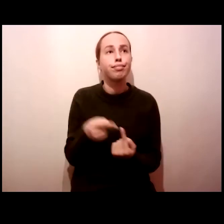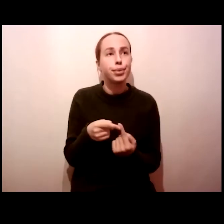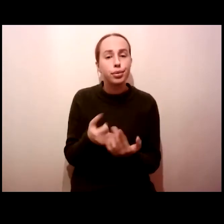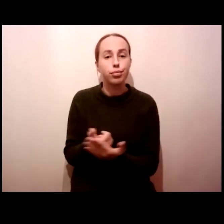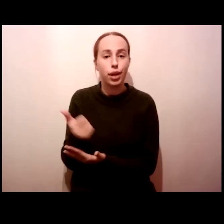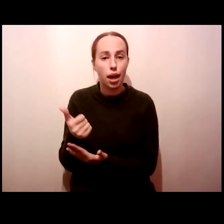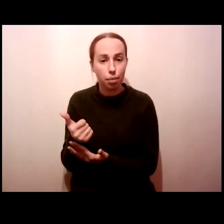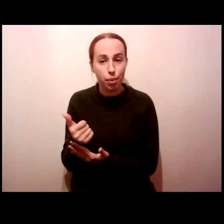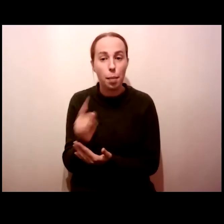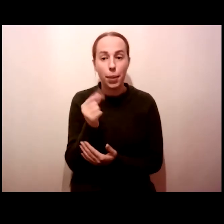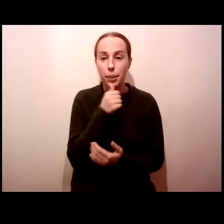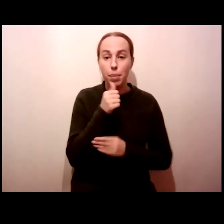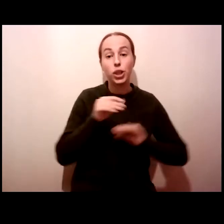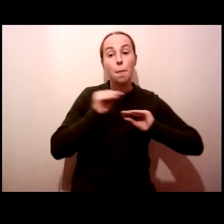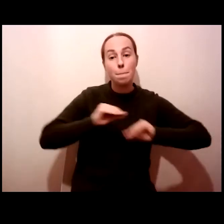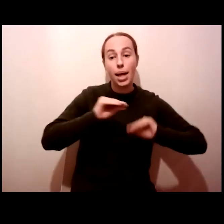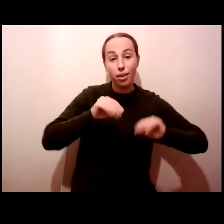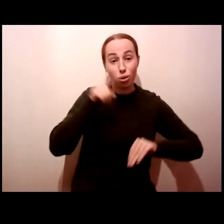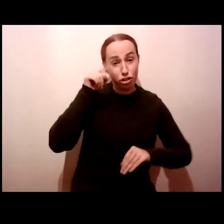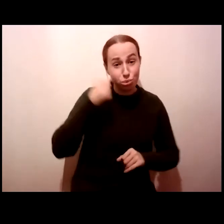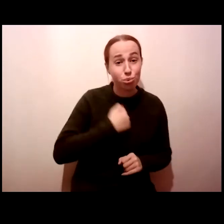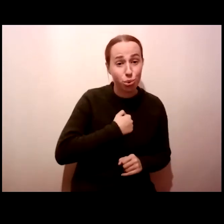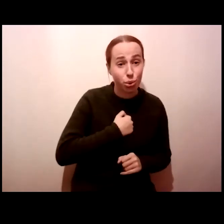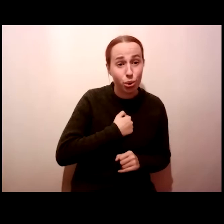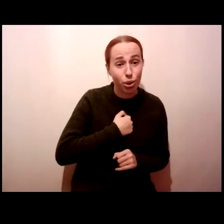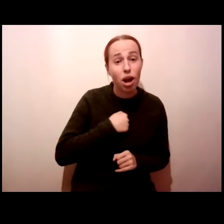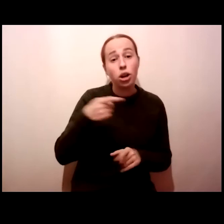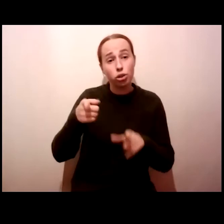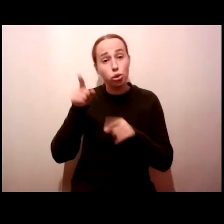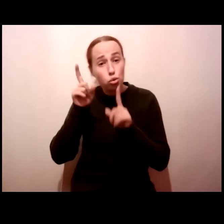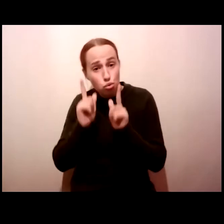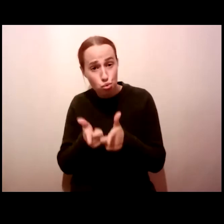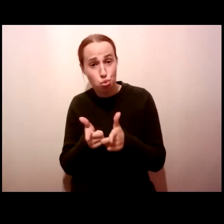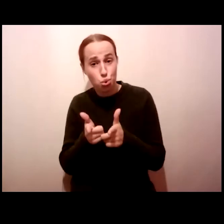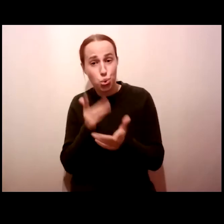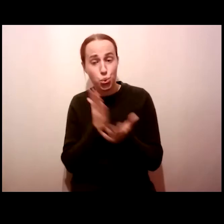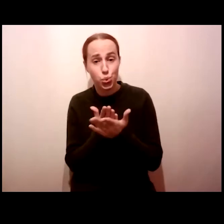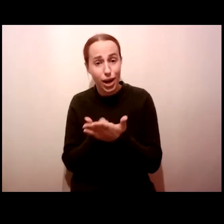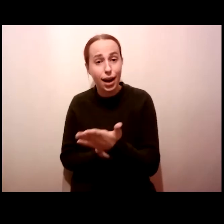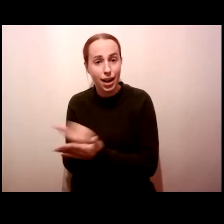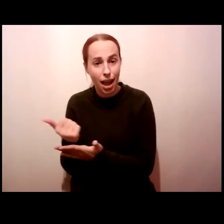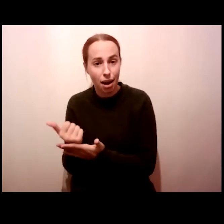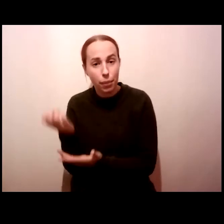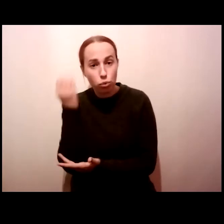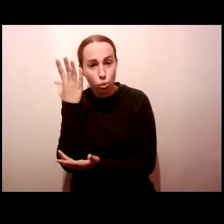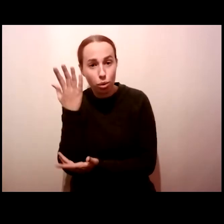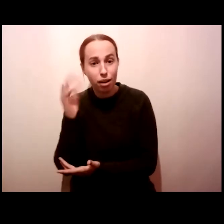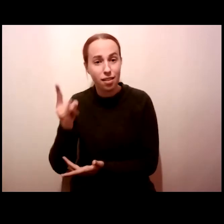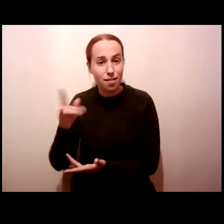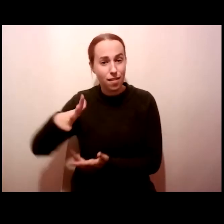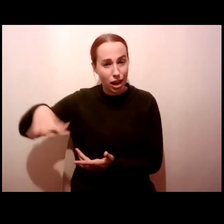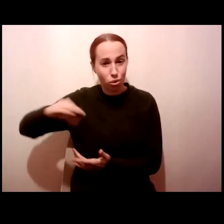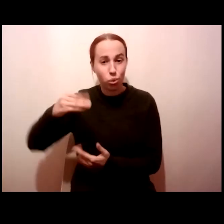We shouldn't get locked into the situation that I'm tolerant, I'm respectful. The question is